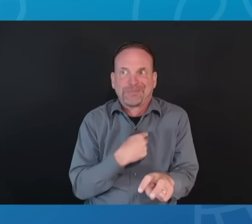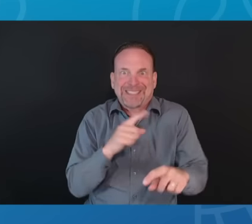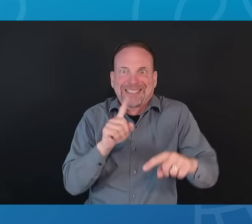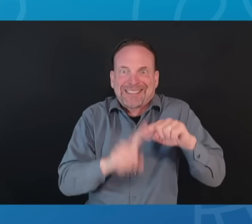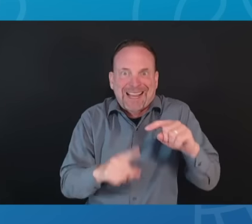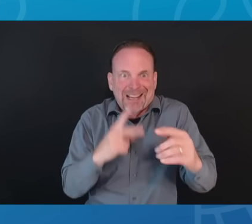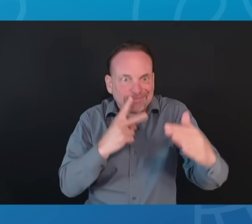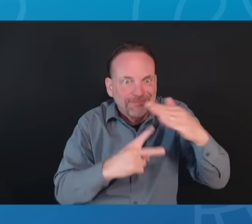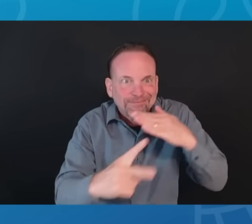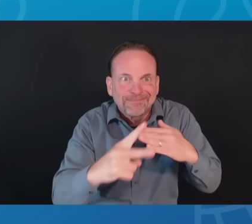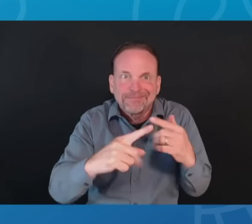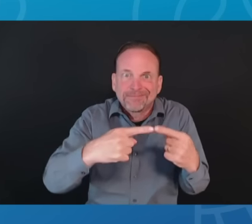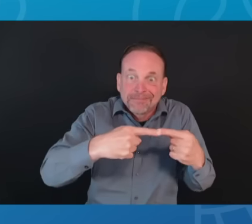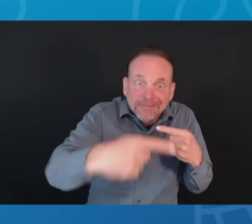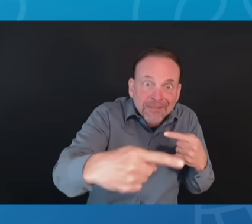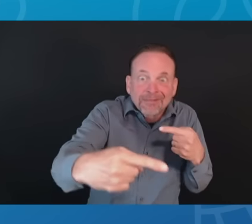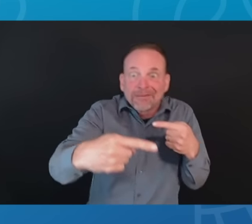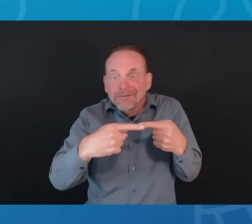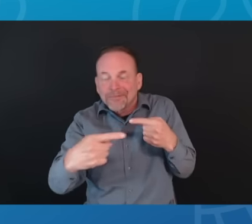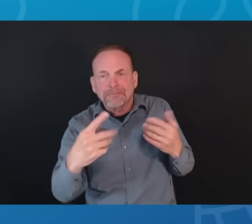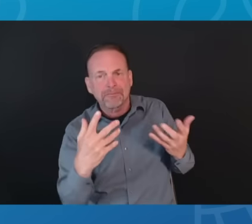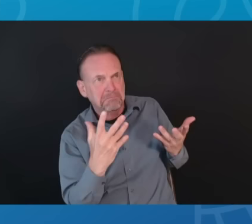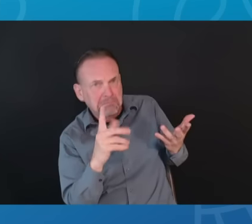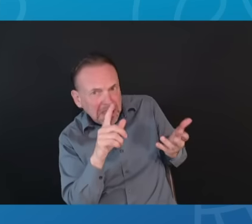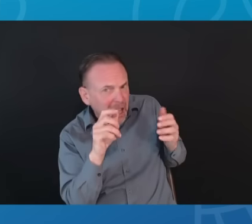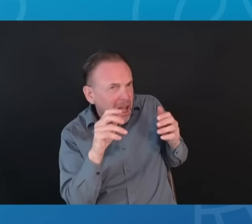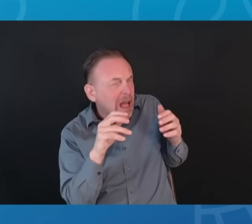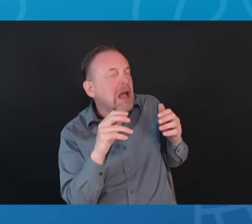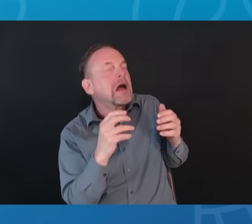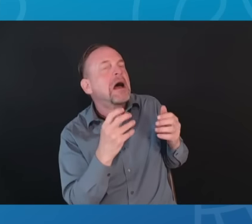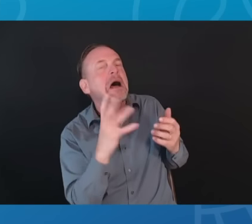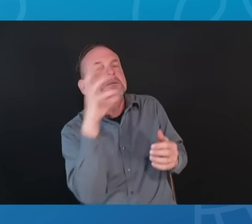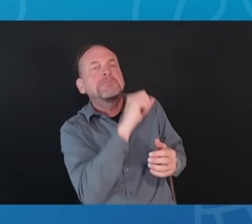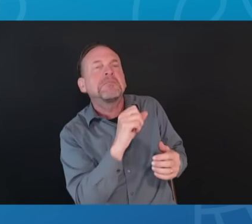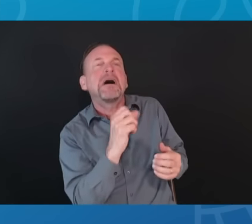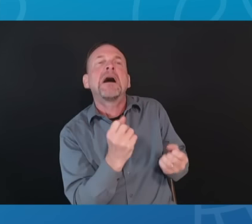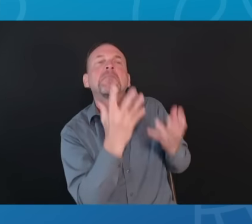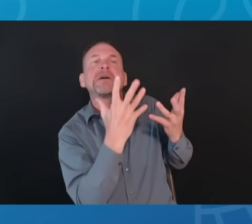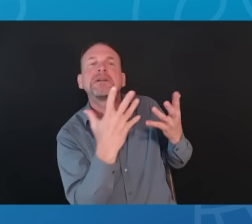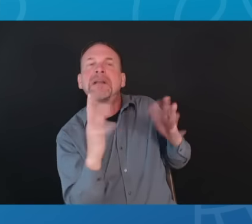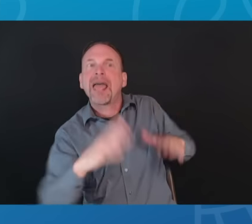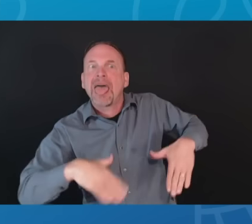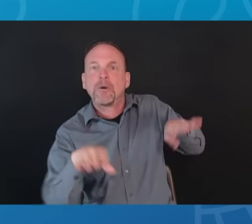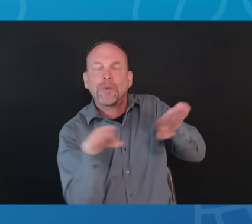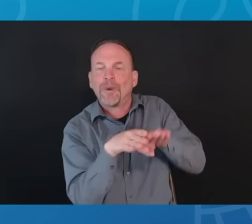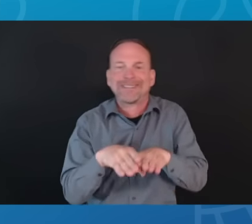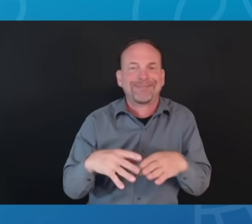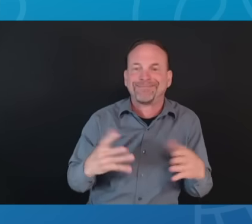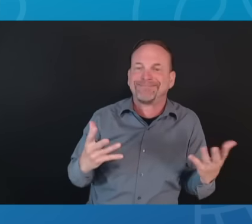many you haven't been able to close off and move on? I'm not. With that, we're out for today. Thanks, everyone.